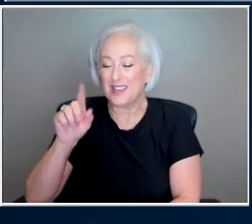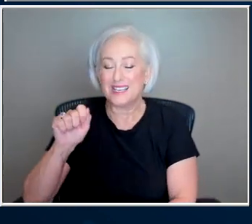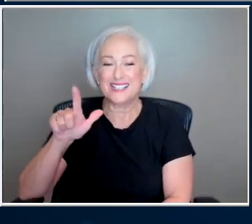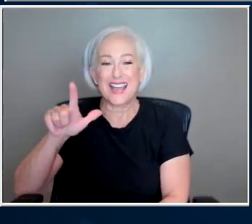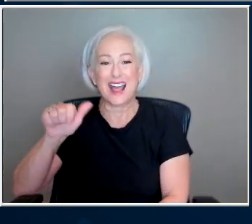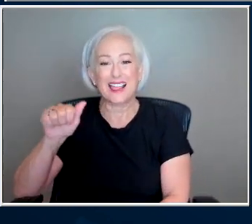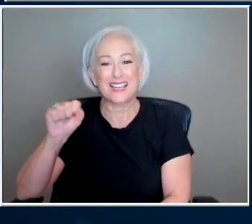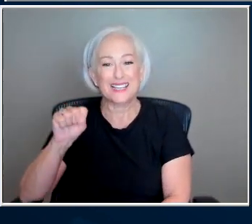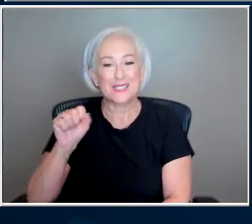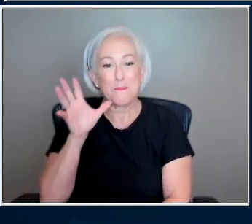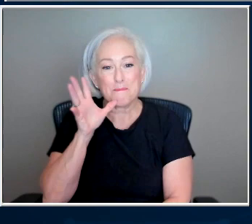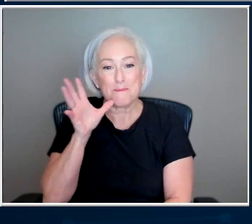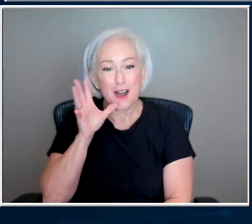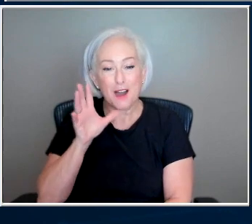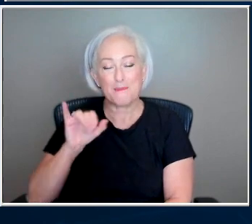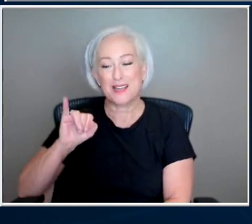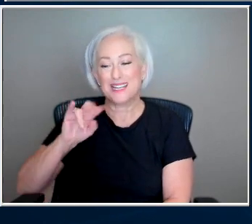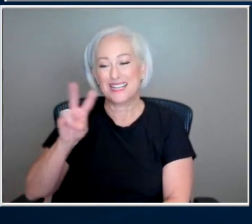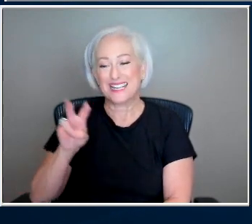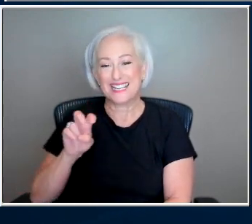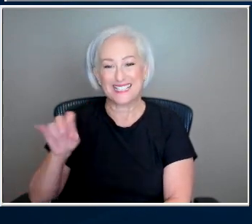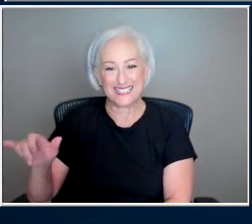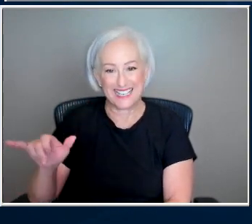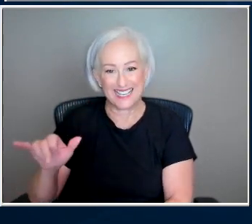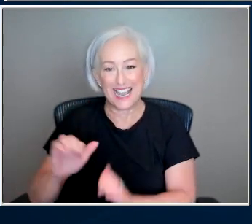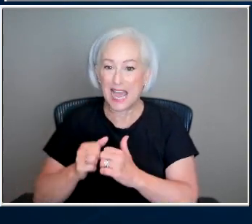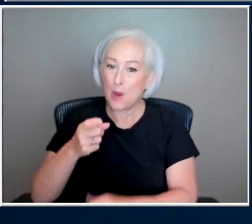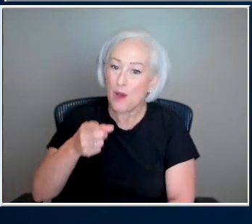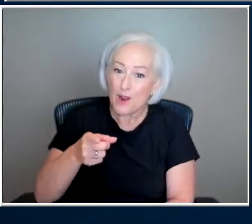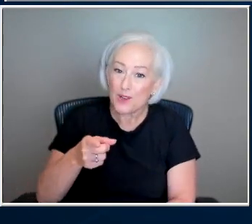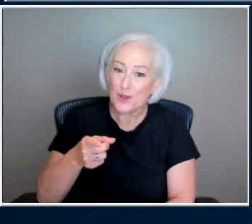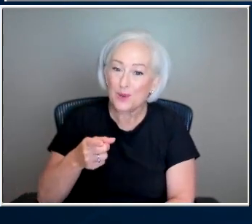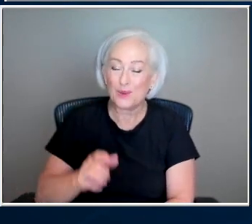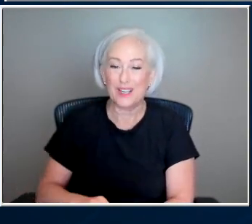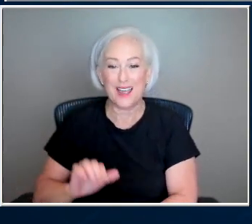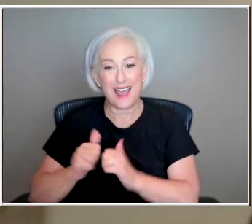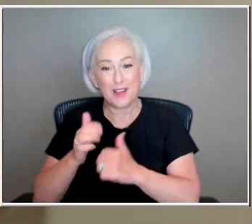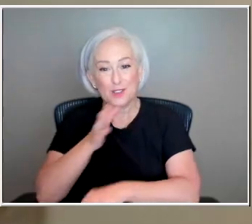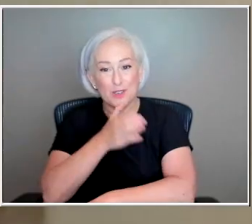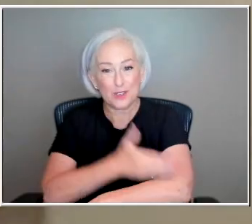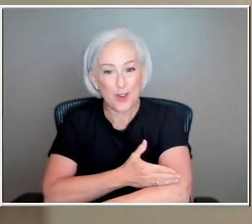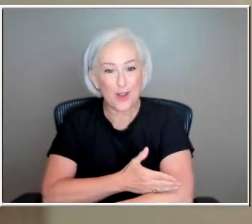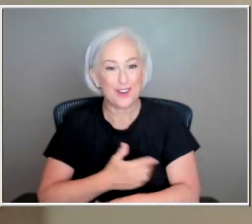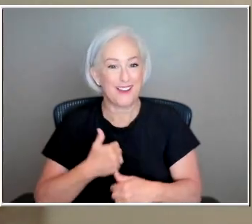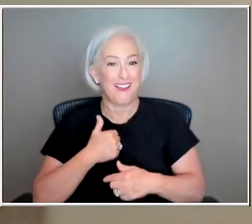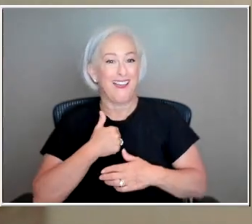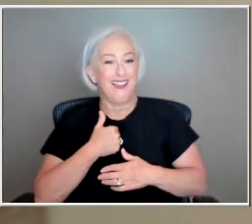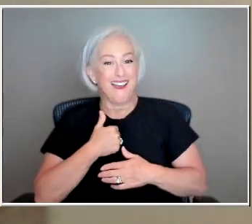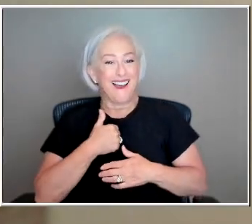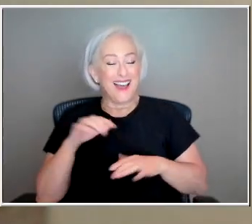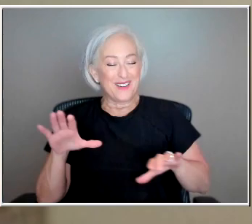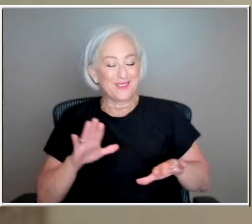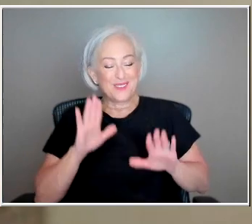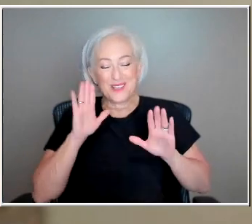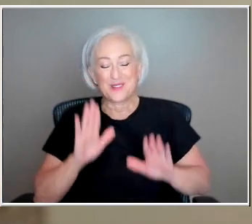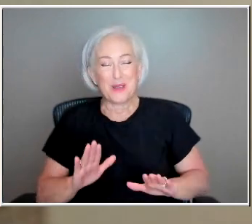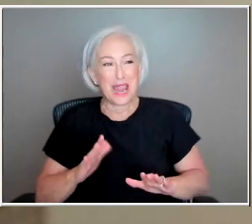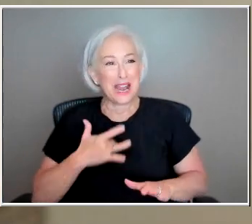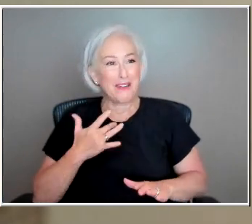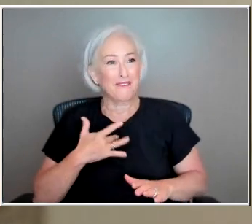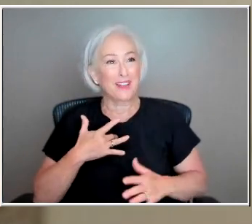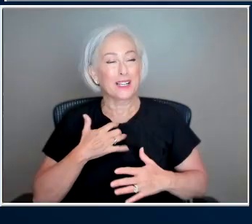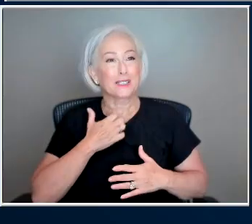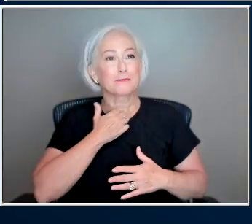are you doing, and how is your daughter? I'm doing well. I'm getting all teary from looking at that. I bet. Remembering all